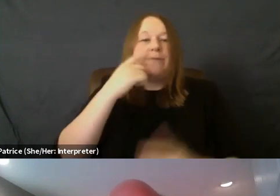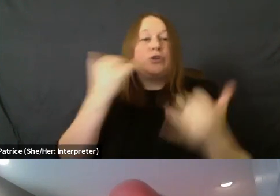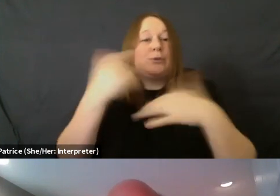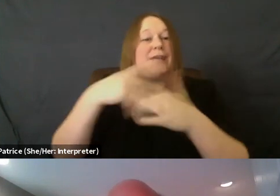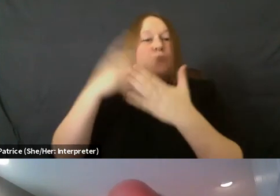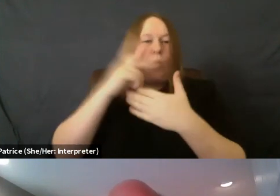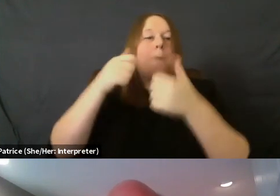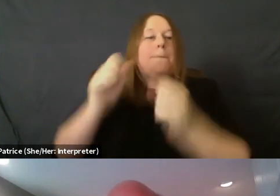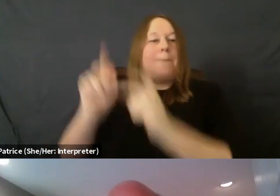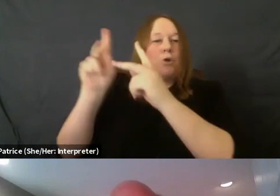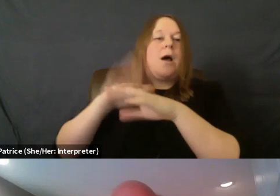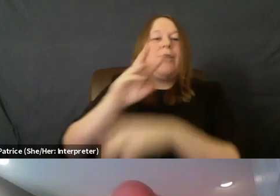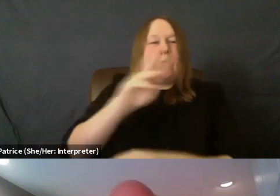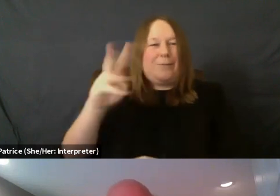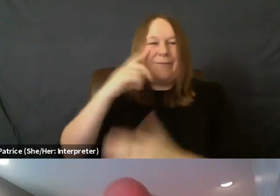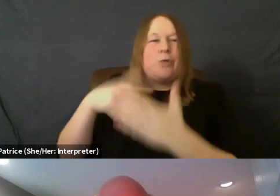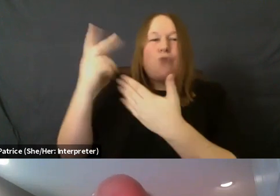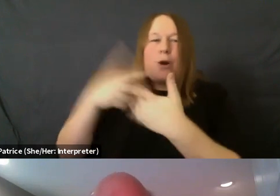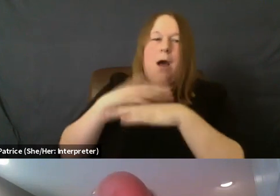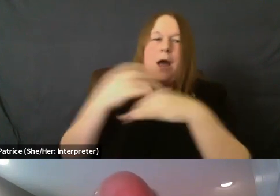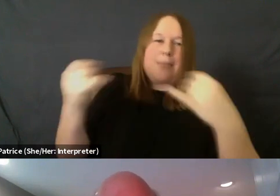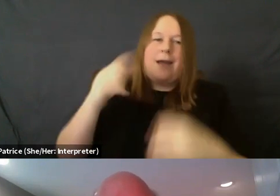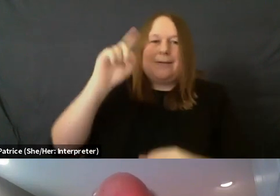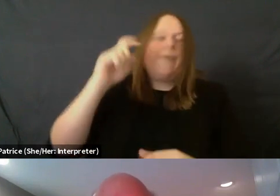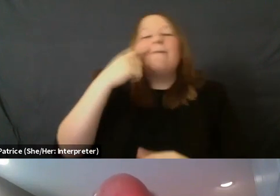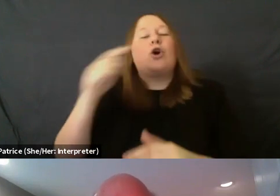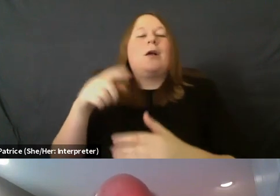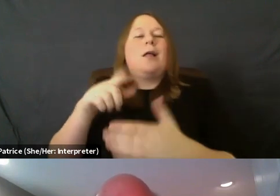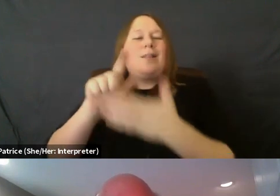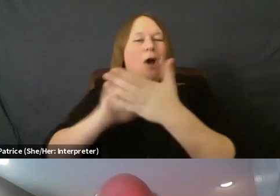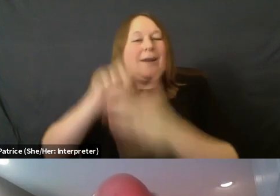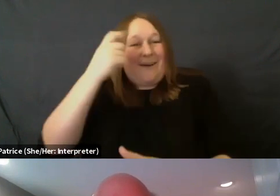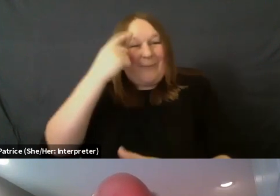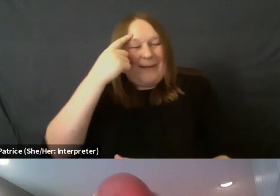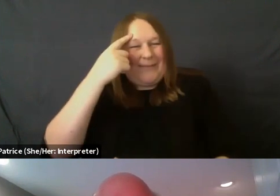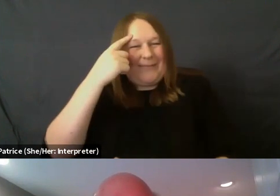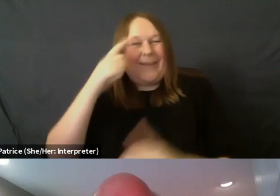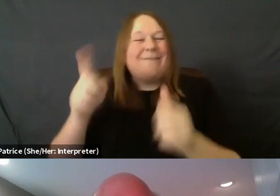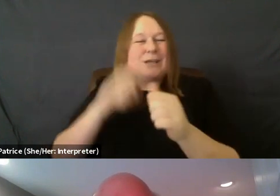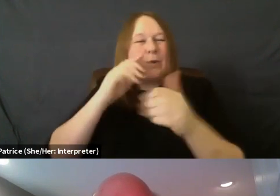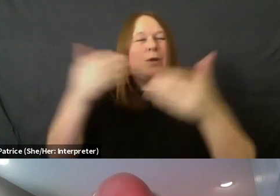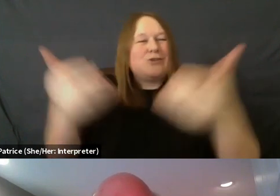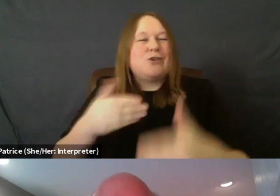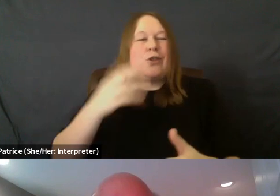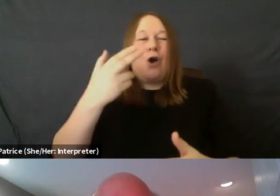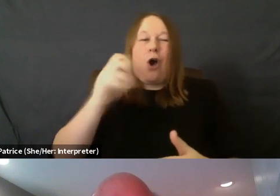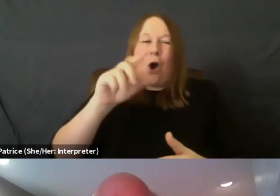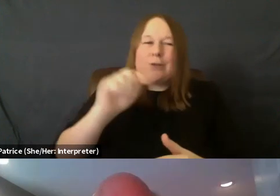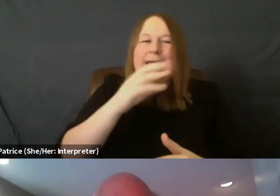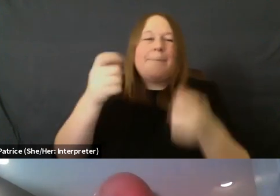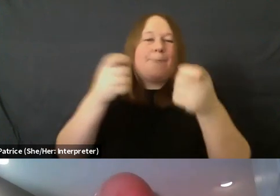to the website for the Program on Law and Government. And now I'd like to introduce our host and moderator for